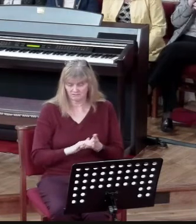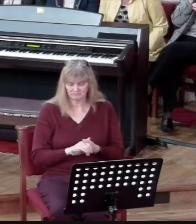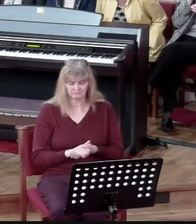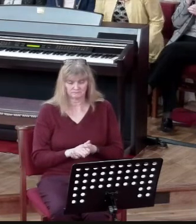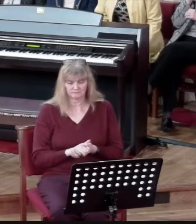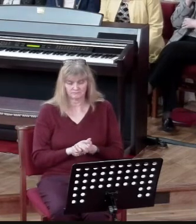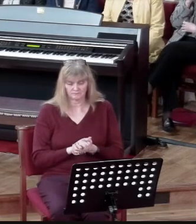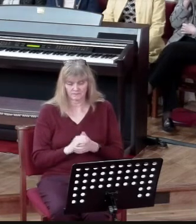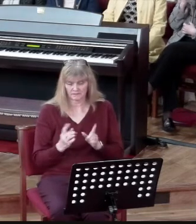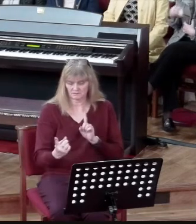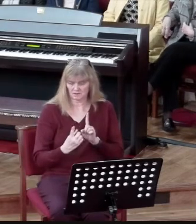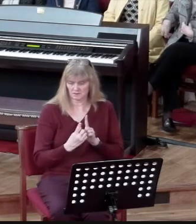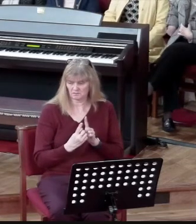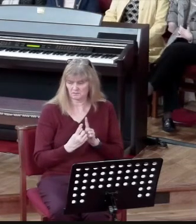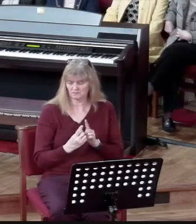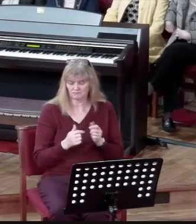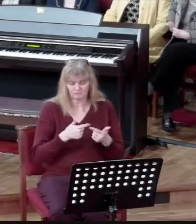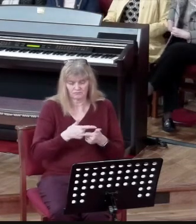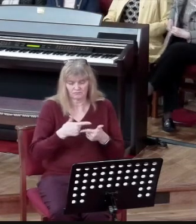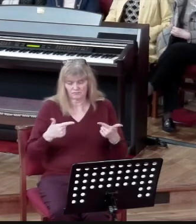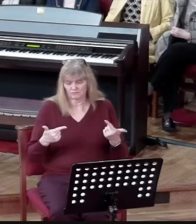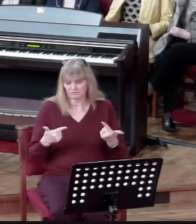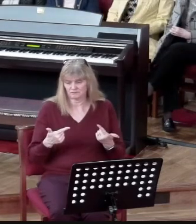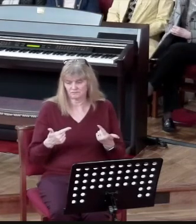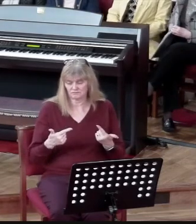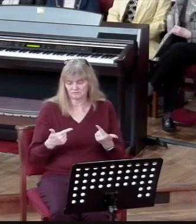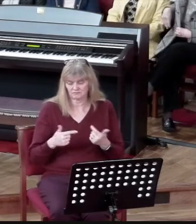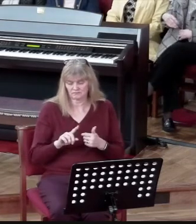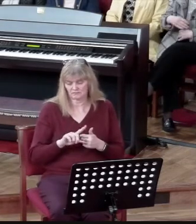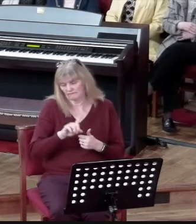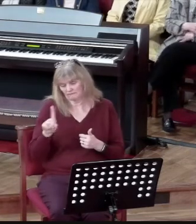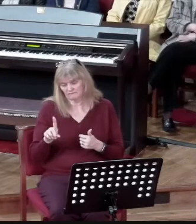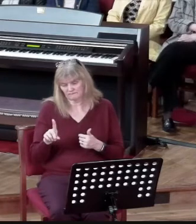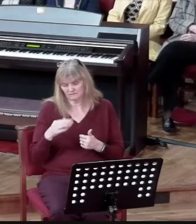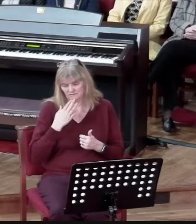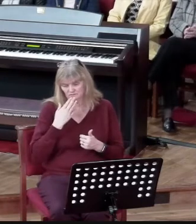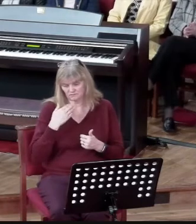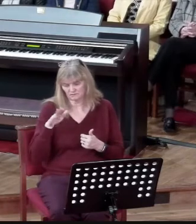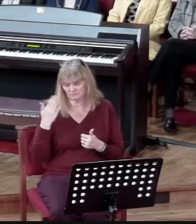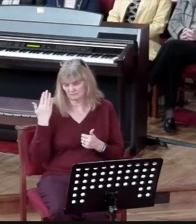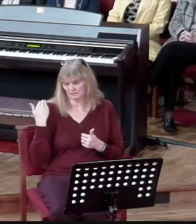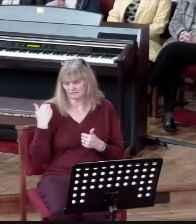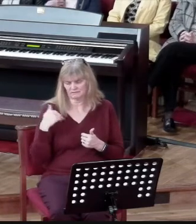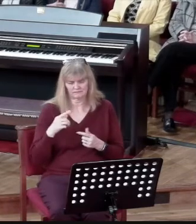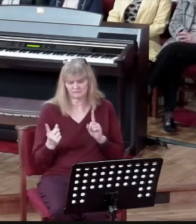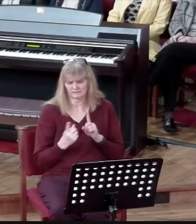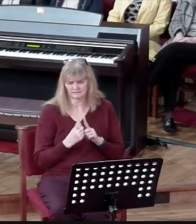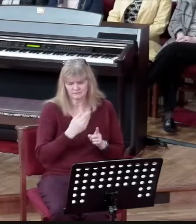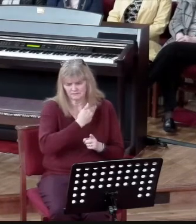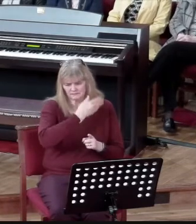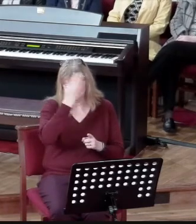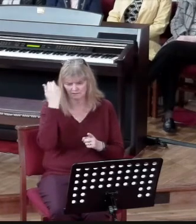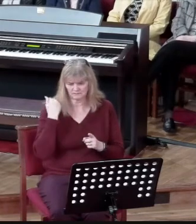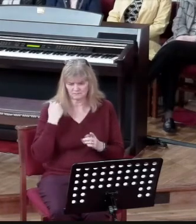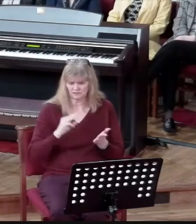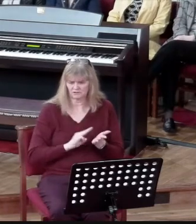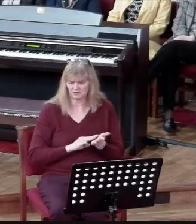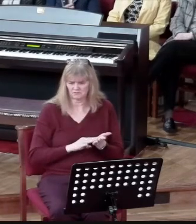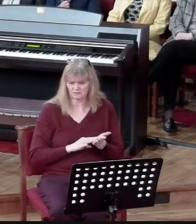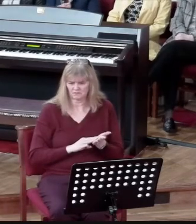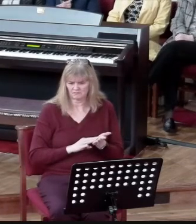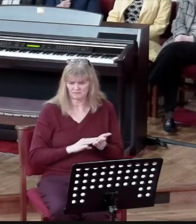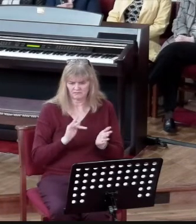Peter's when he went back. After he'd been in the synagogue, he went back for a meal, and Peter's mother-in-law, if you remember, was ill, and Jesus healed